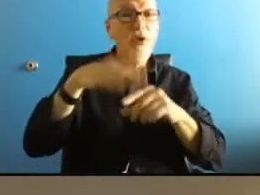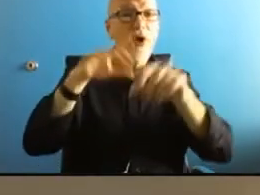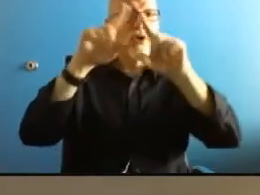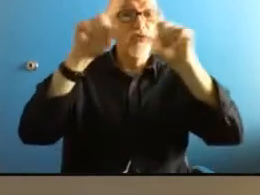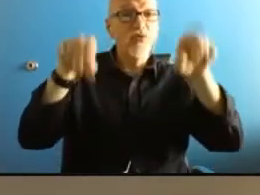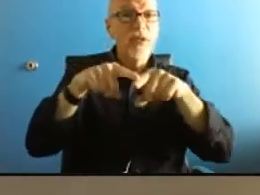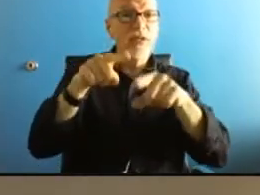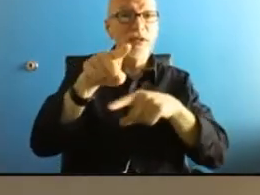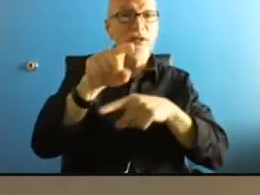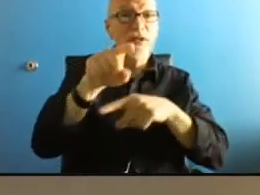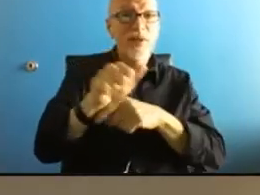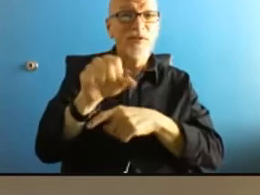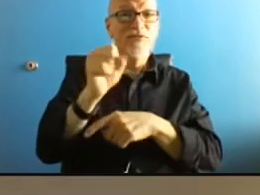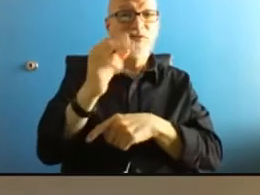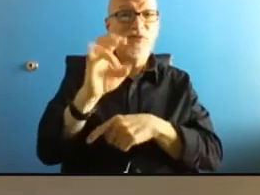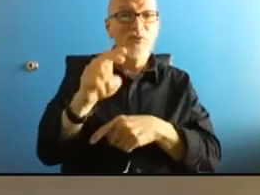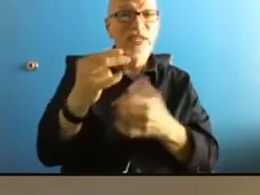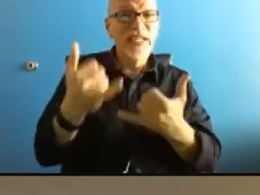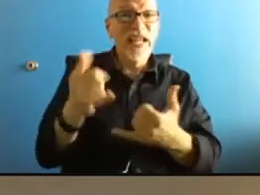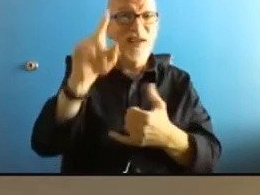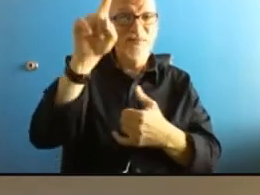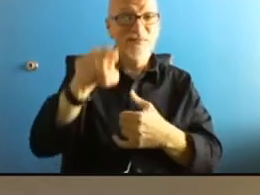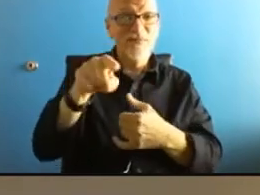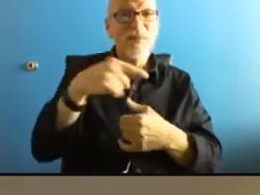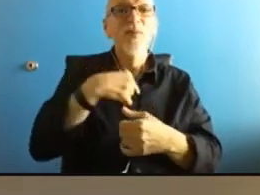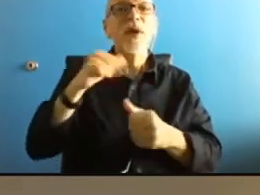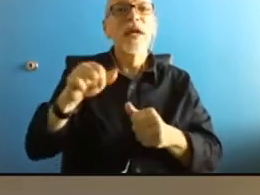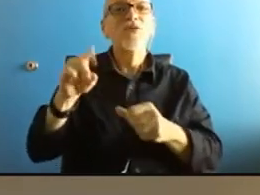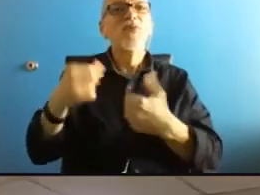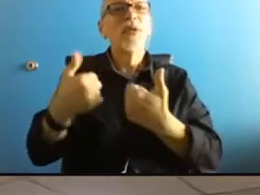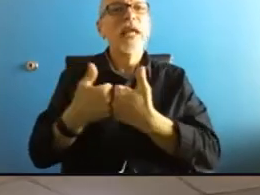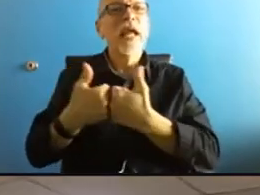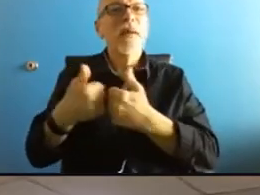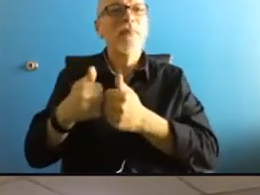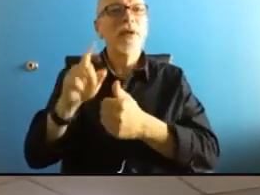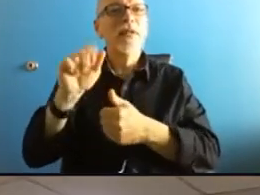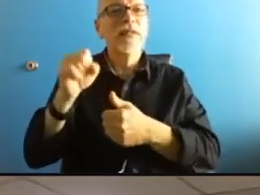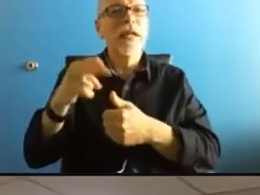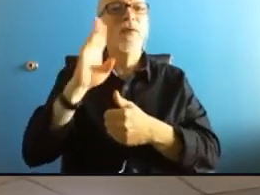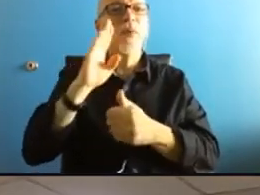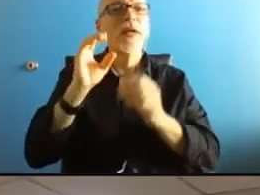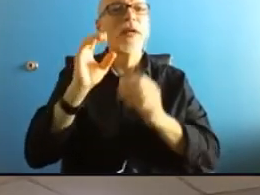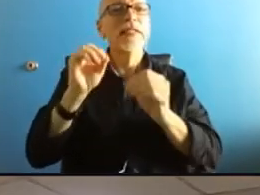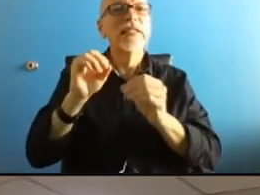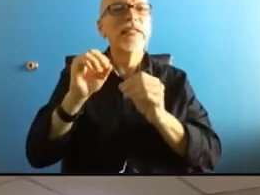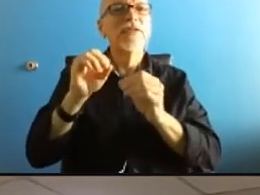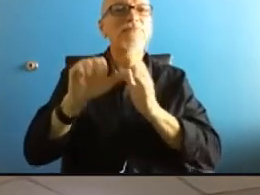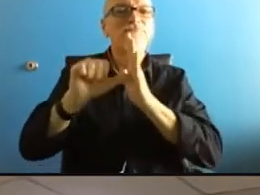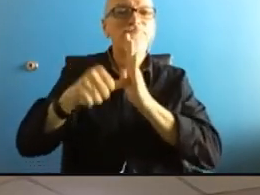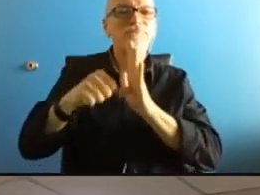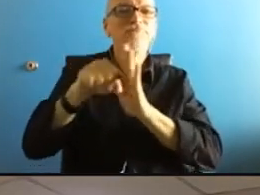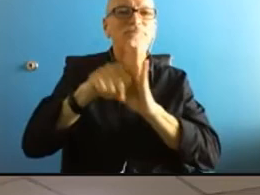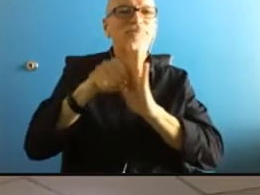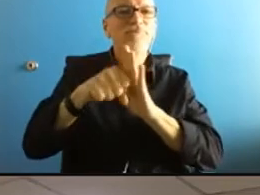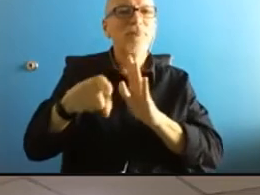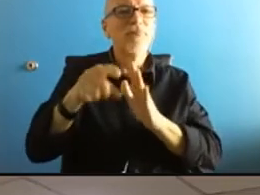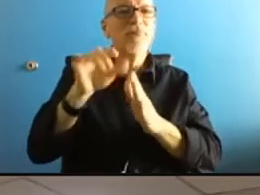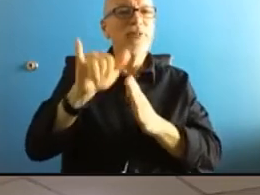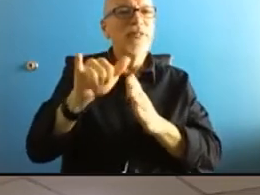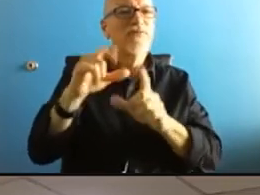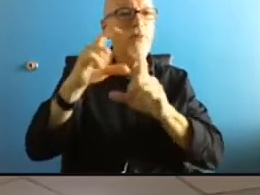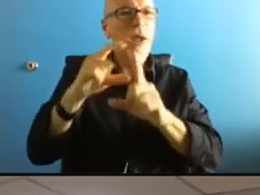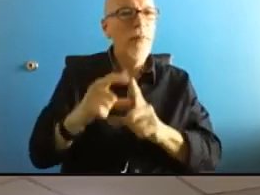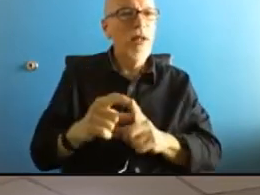Shireen right now, we can also do a game with Dash that teaches that and reinforces that